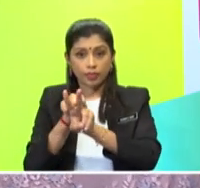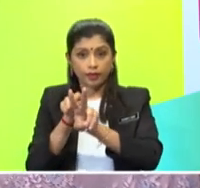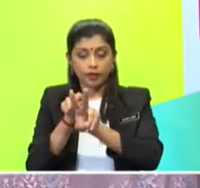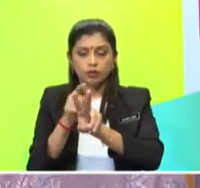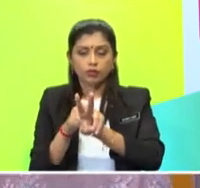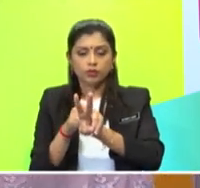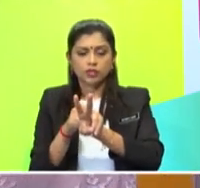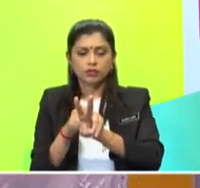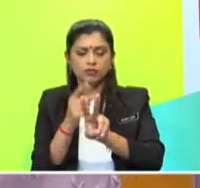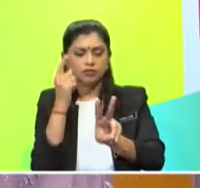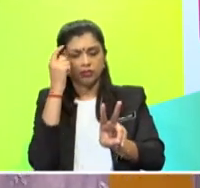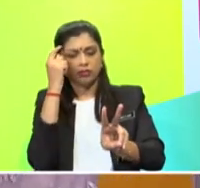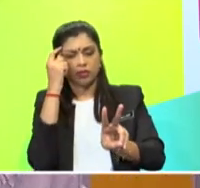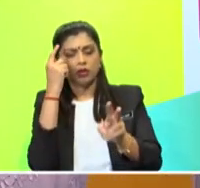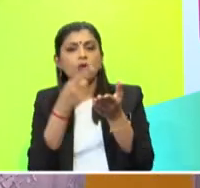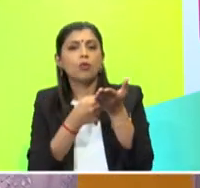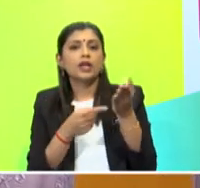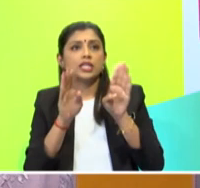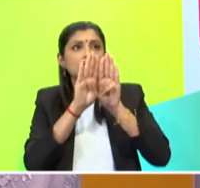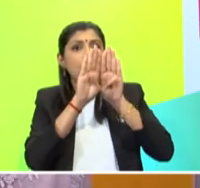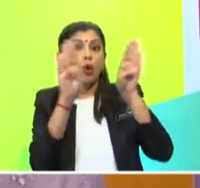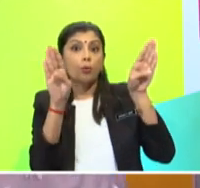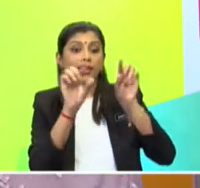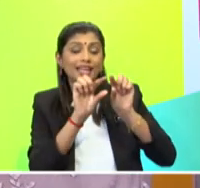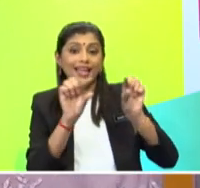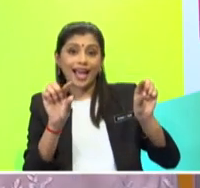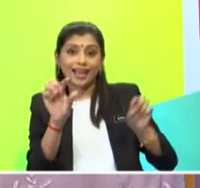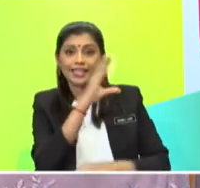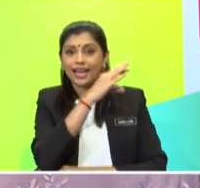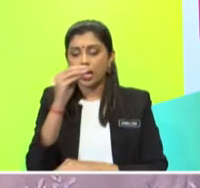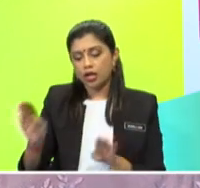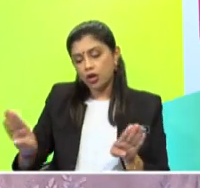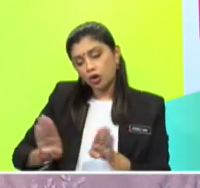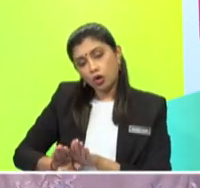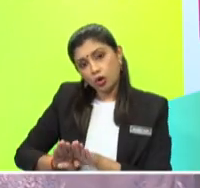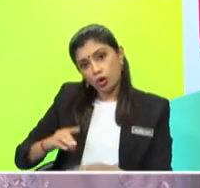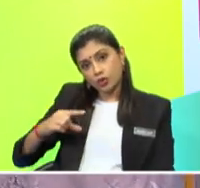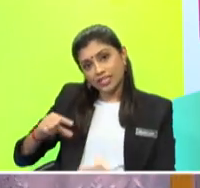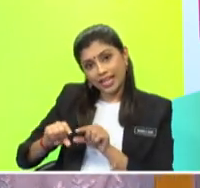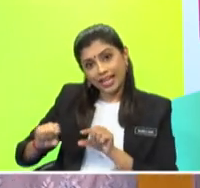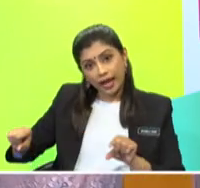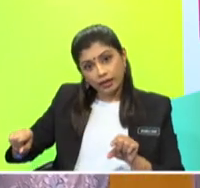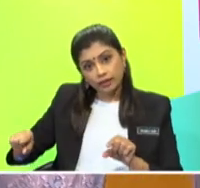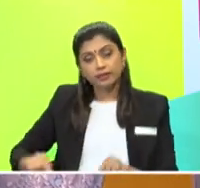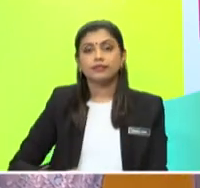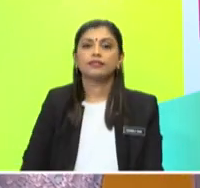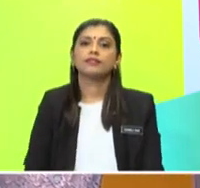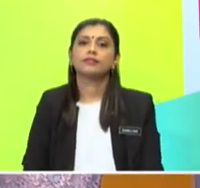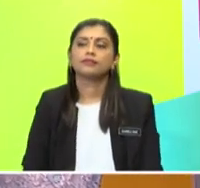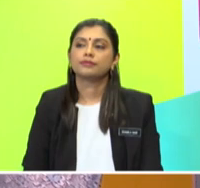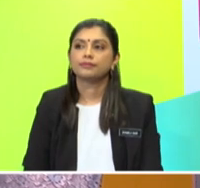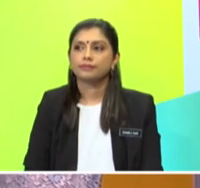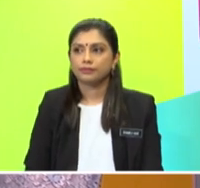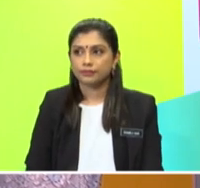what would be their opening line and what would be their closing line. So they will be working in pairs, Sean. Okay. Yeah? So let me just explain to all